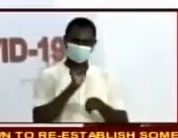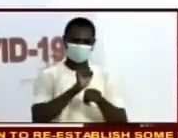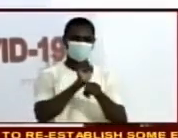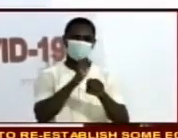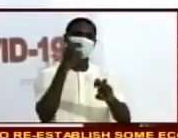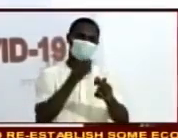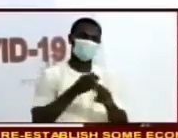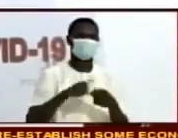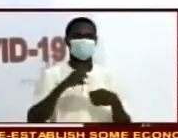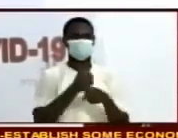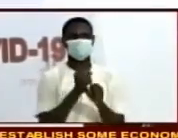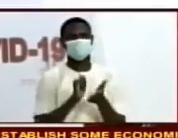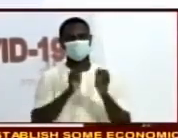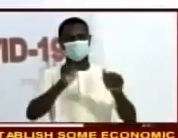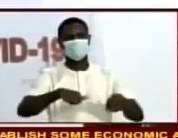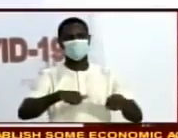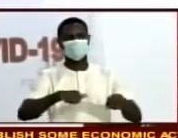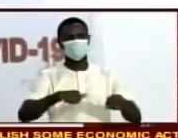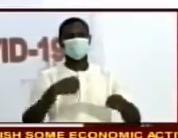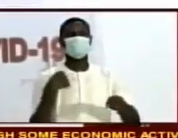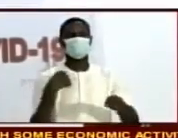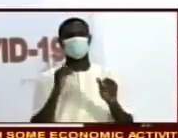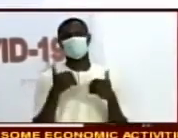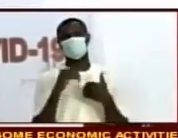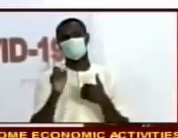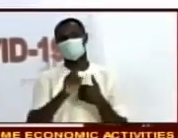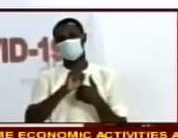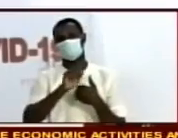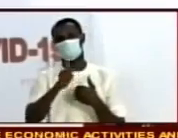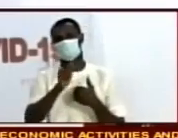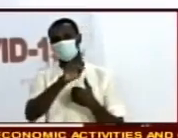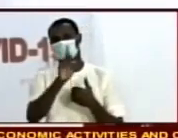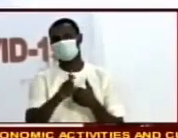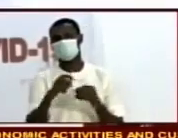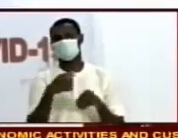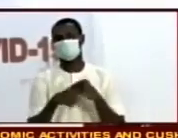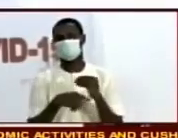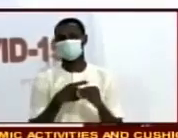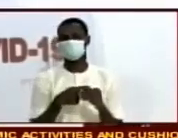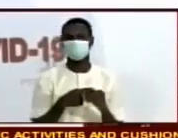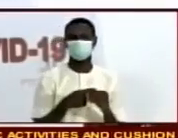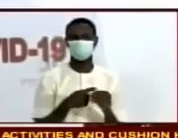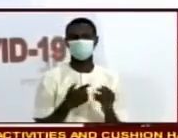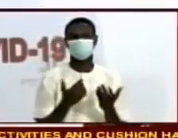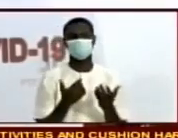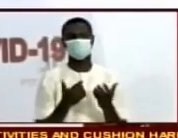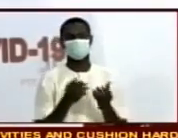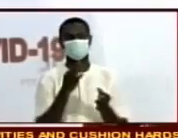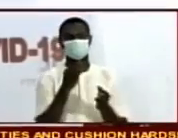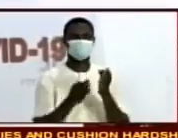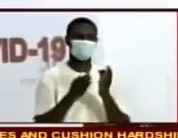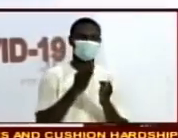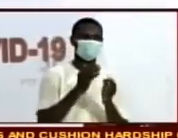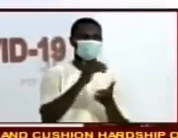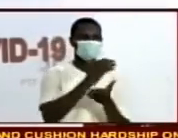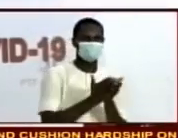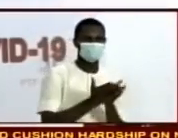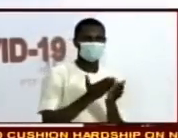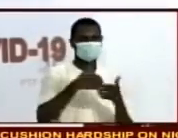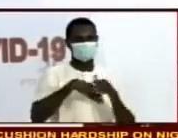questions that one is being asked about if people who are brought into Abuja who live